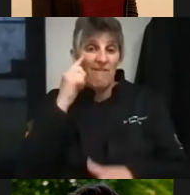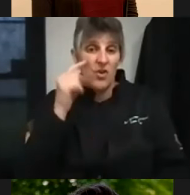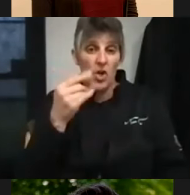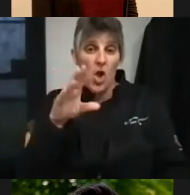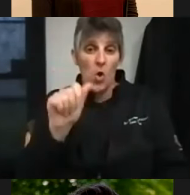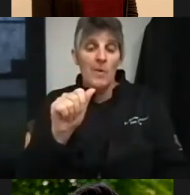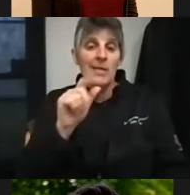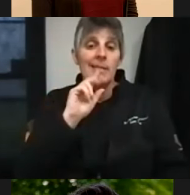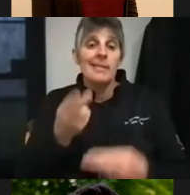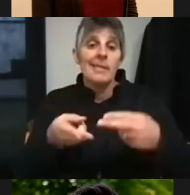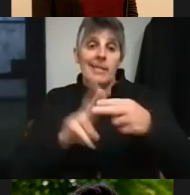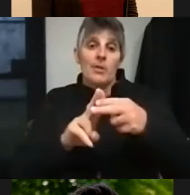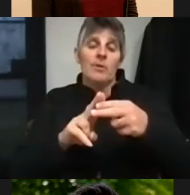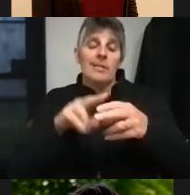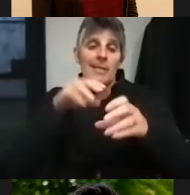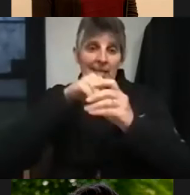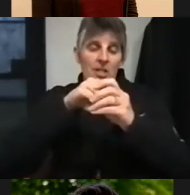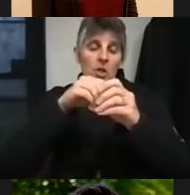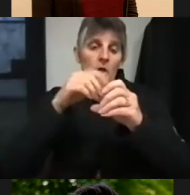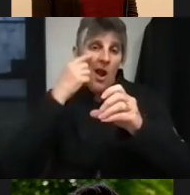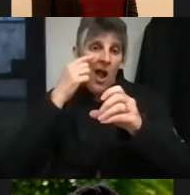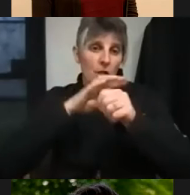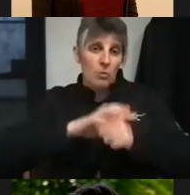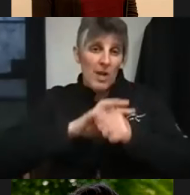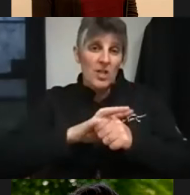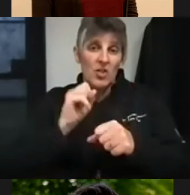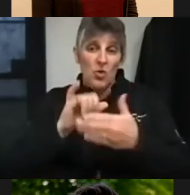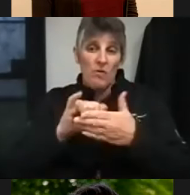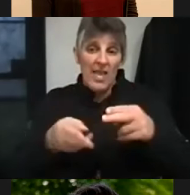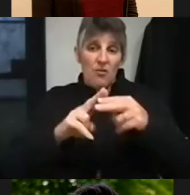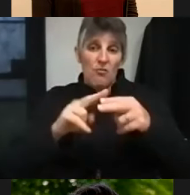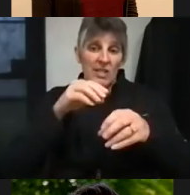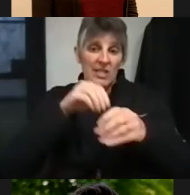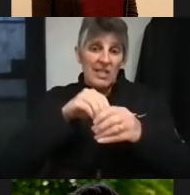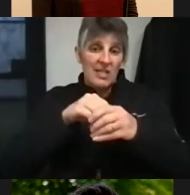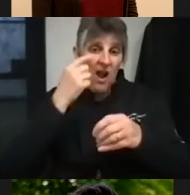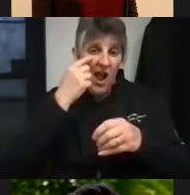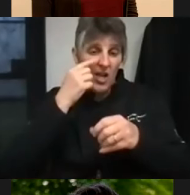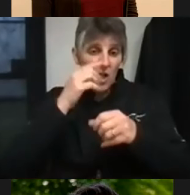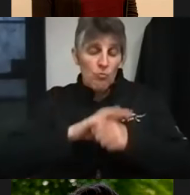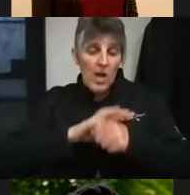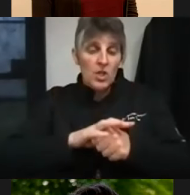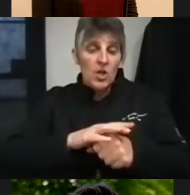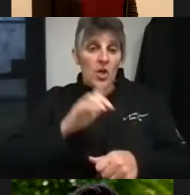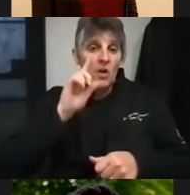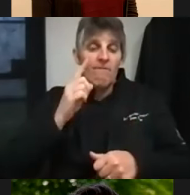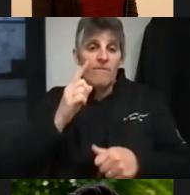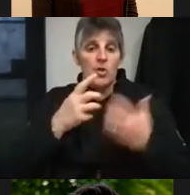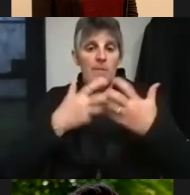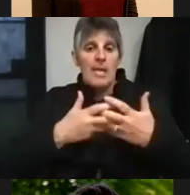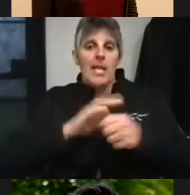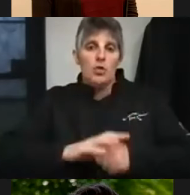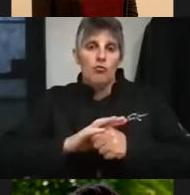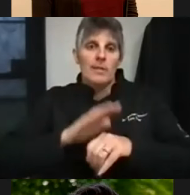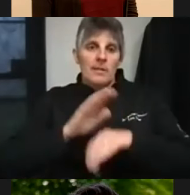is the increased intraocular pressure. So this increased intraocular pressure put a mechanical stress on